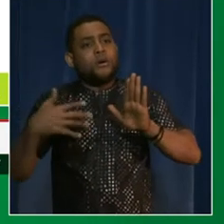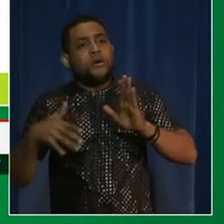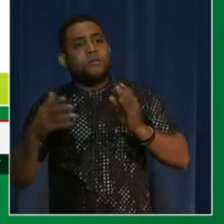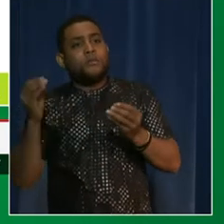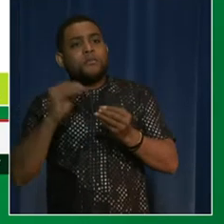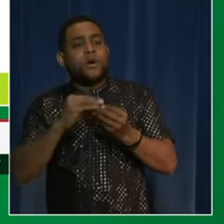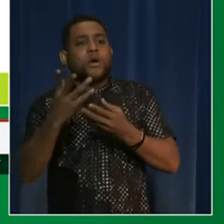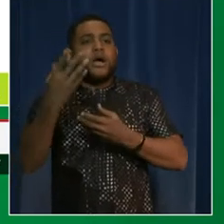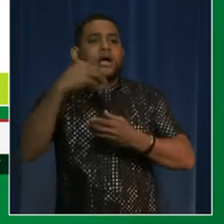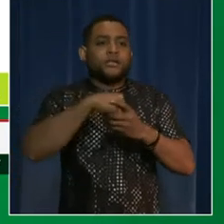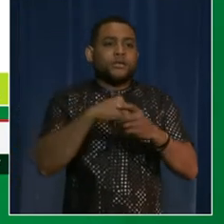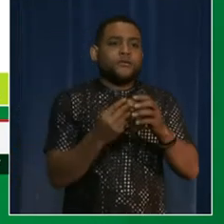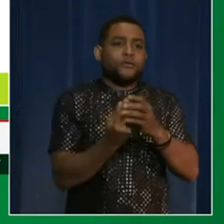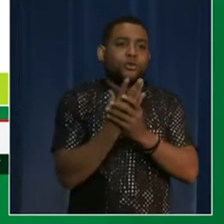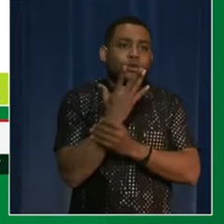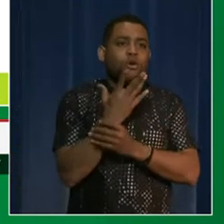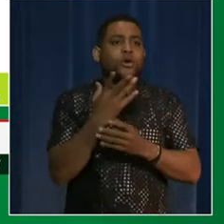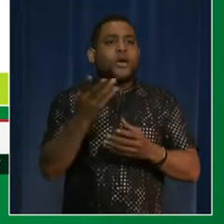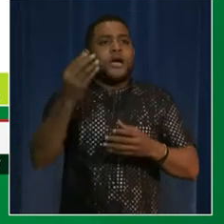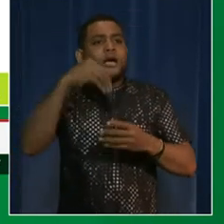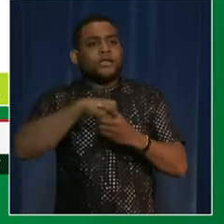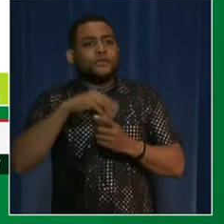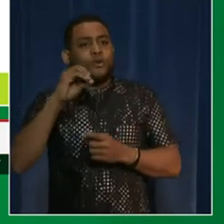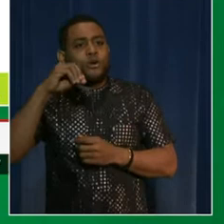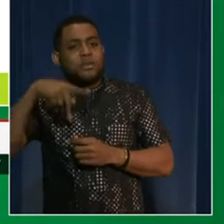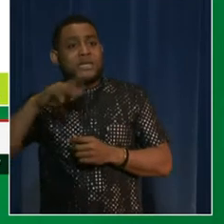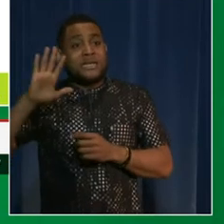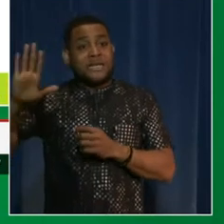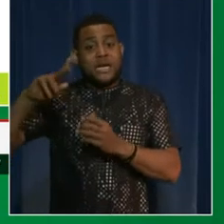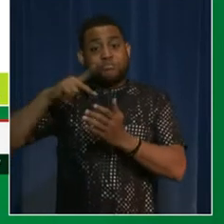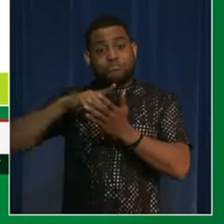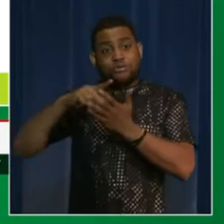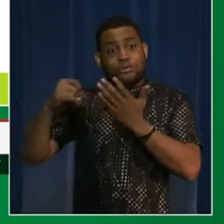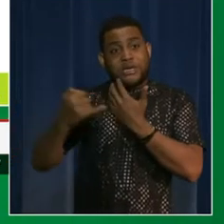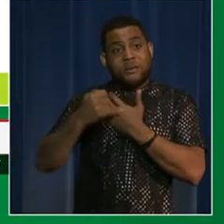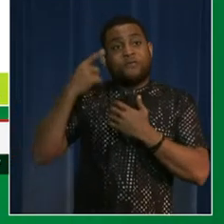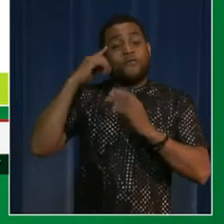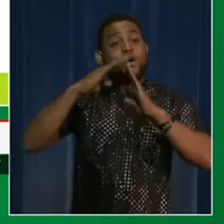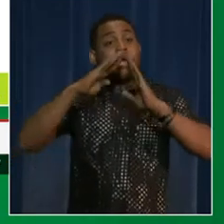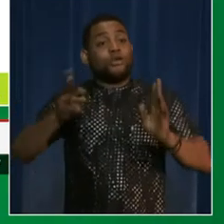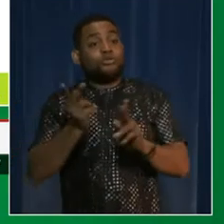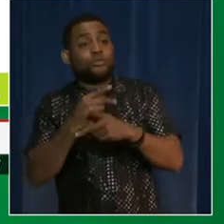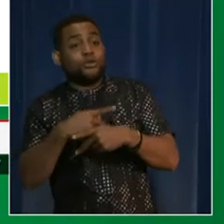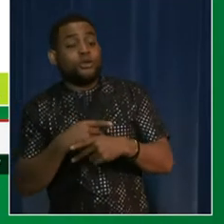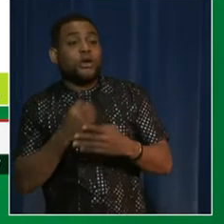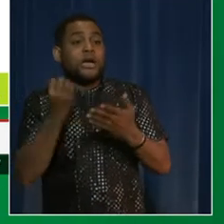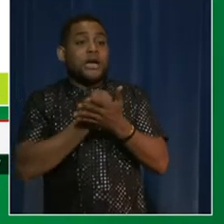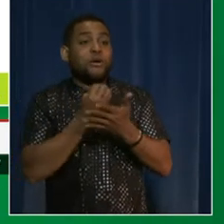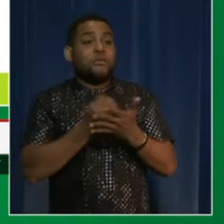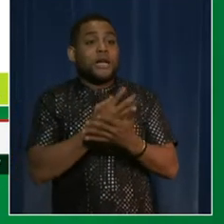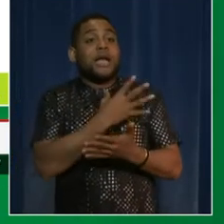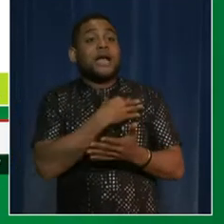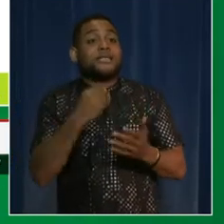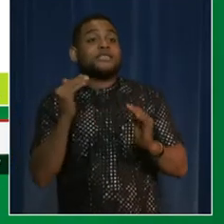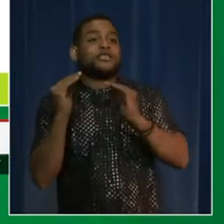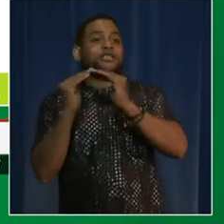the OP's priorities for housing production, economic development, and equity and racial justice.